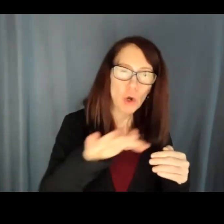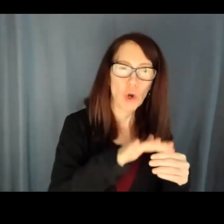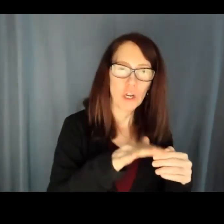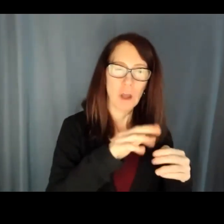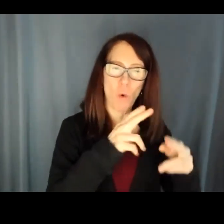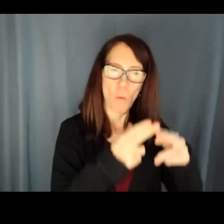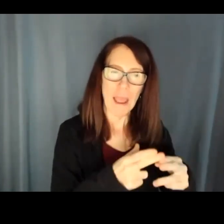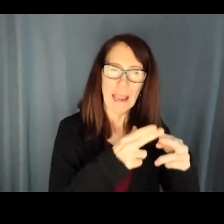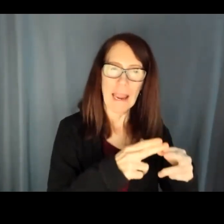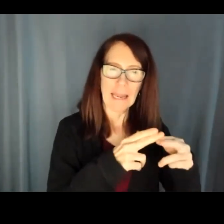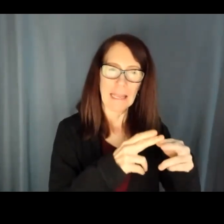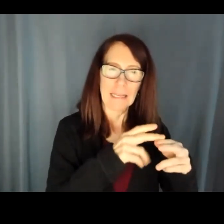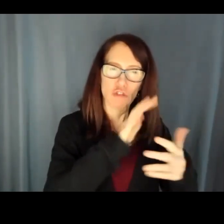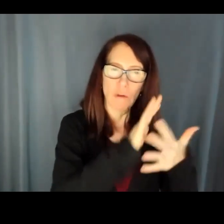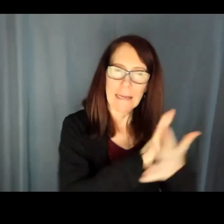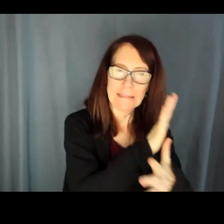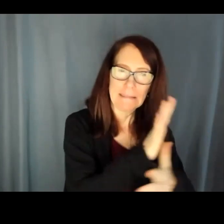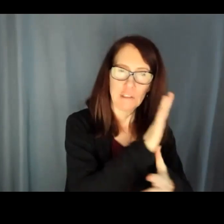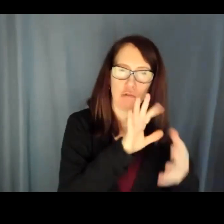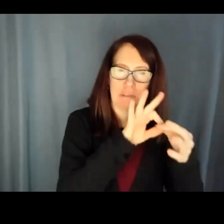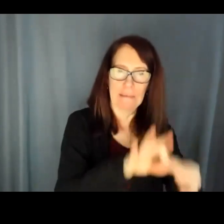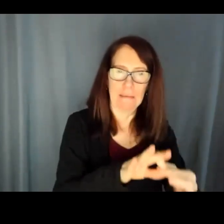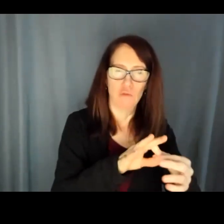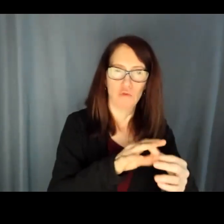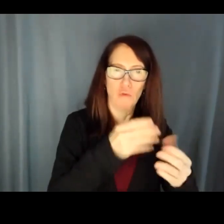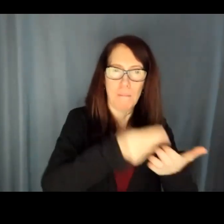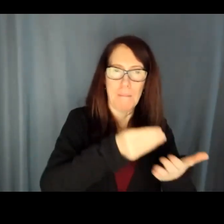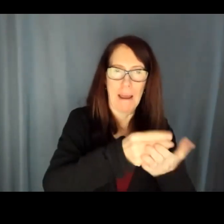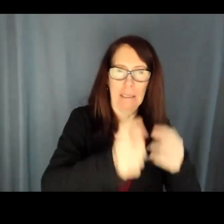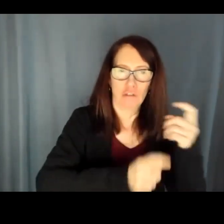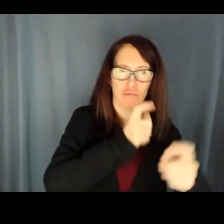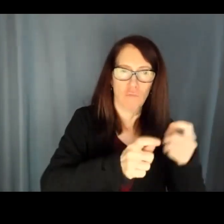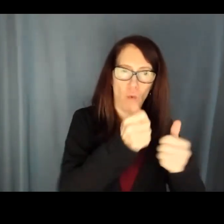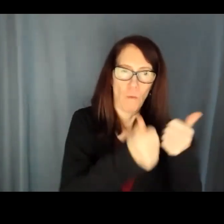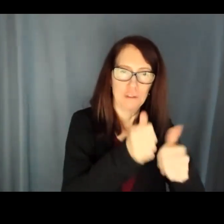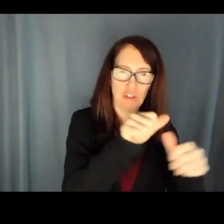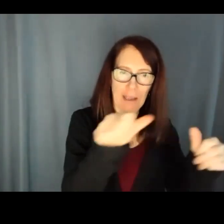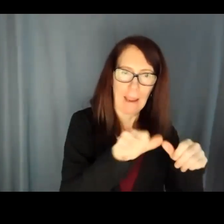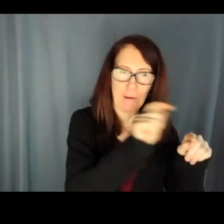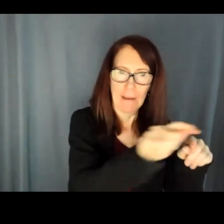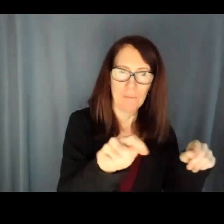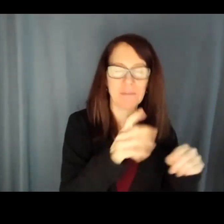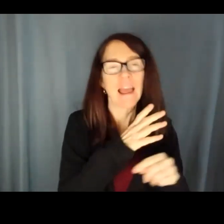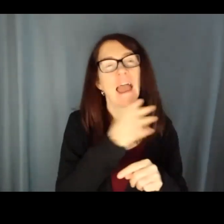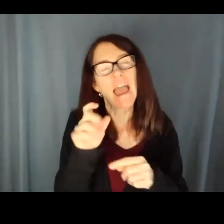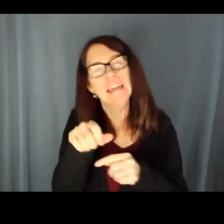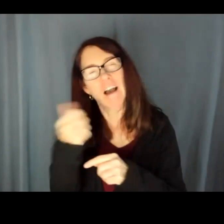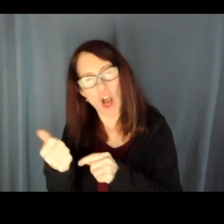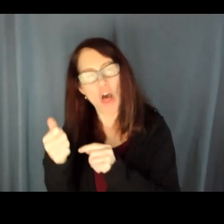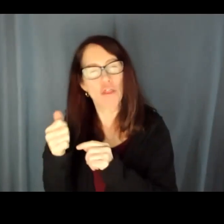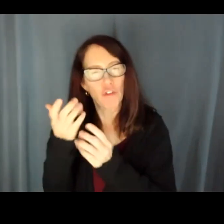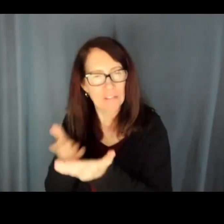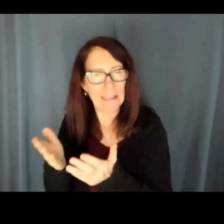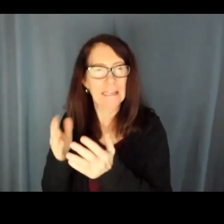money, and other pieces that are sprinkled throughout those strategies. So that